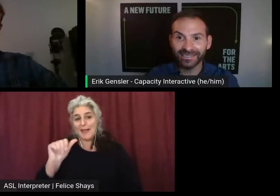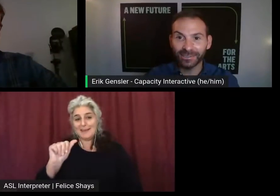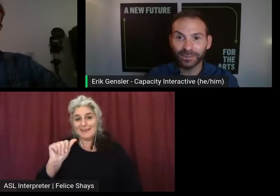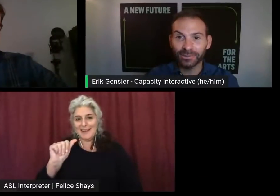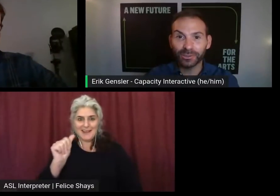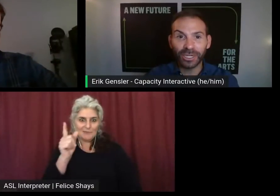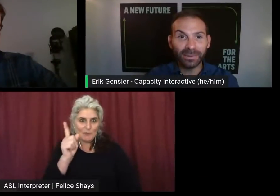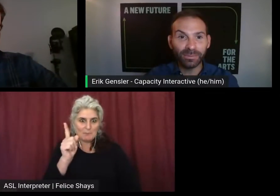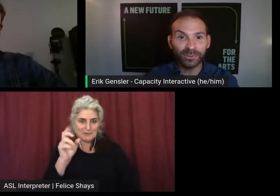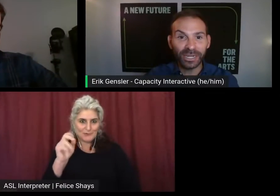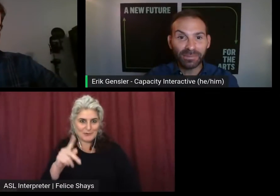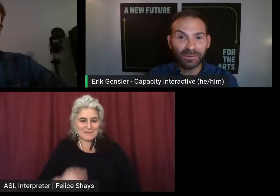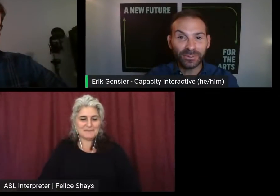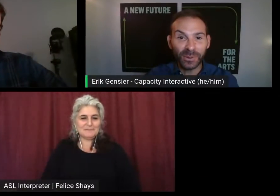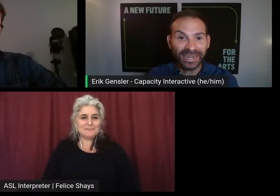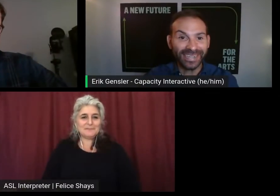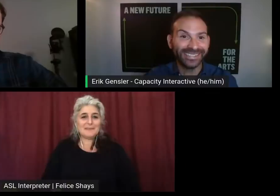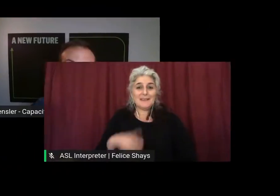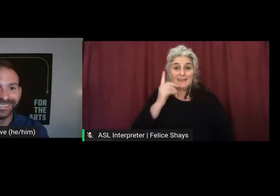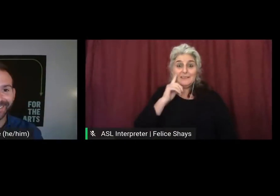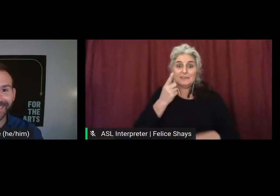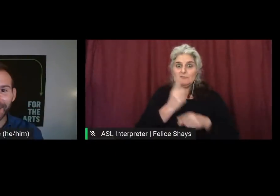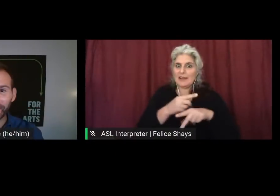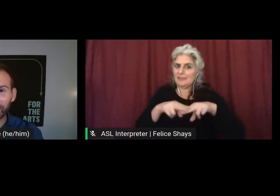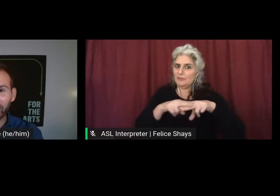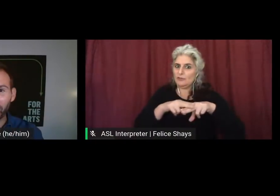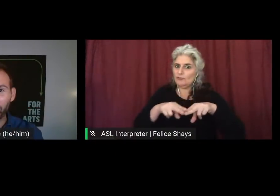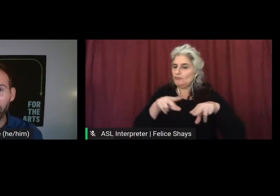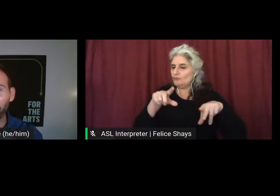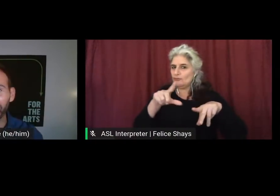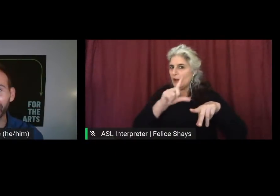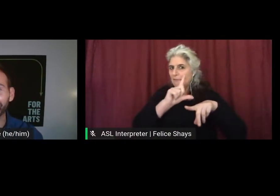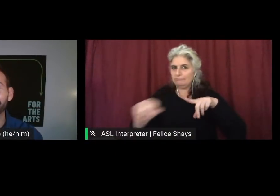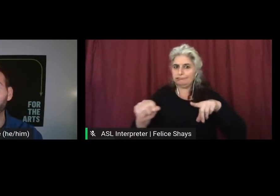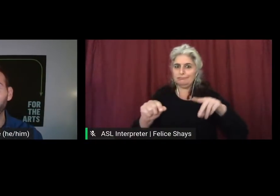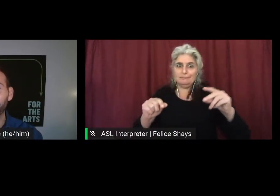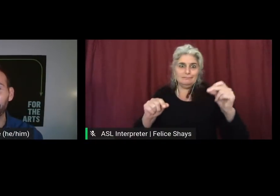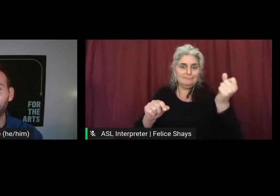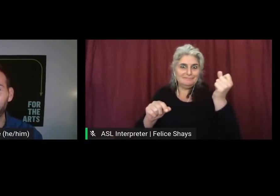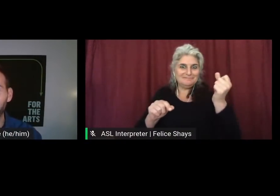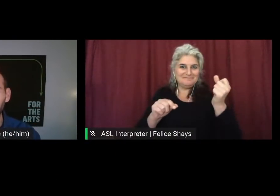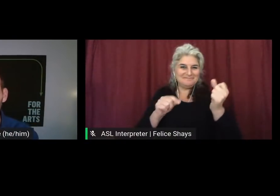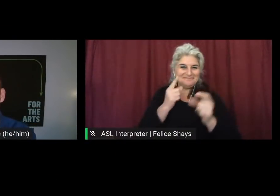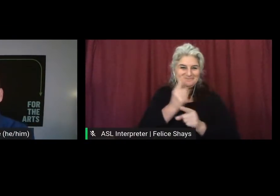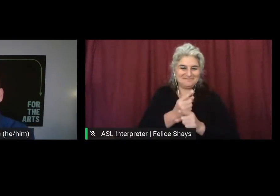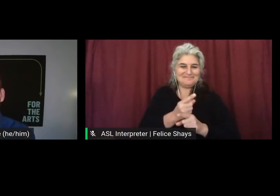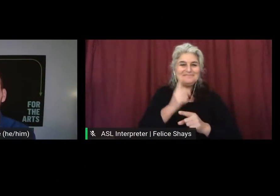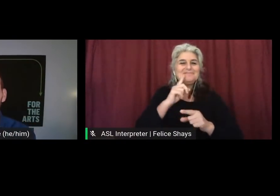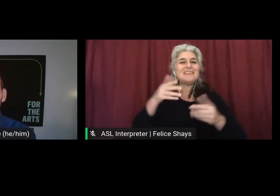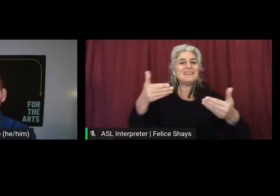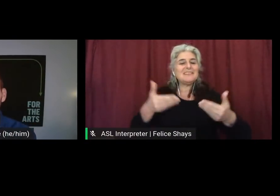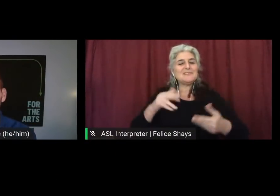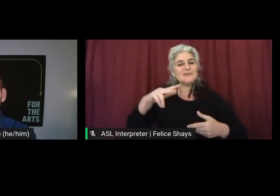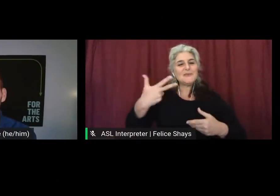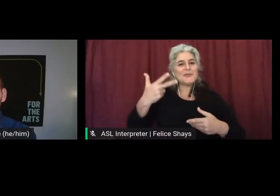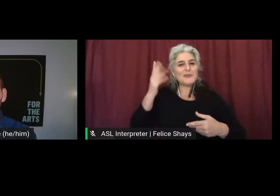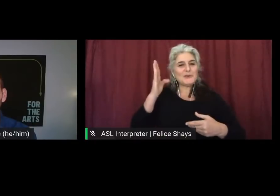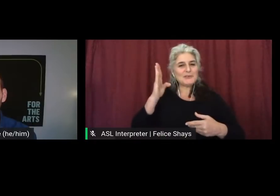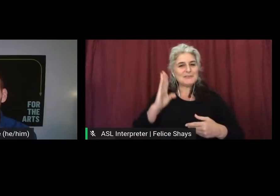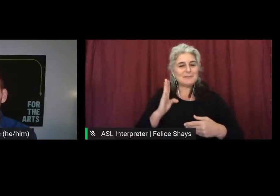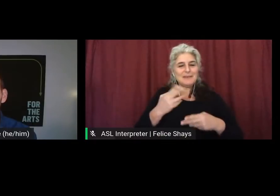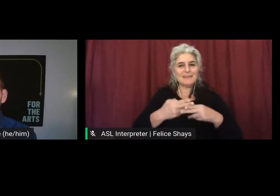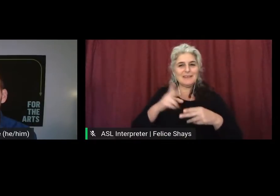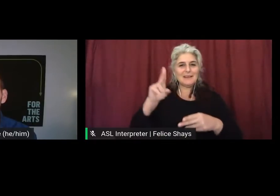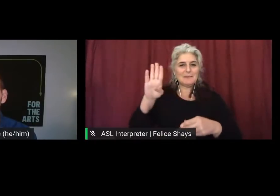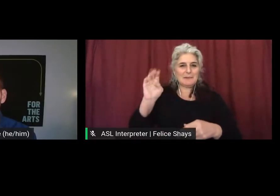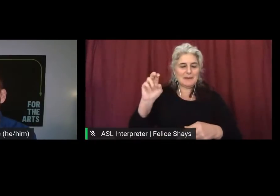sec. Train moves quick. So I'm gonna introduce our third speaker, Ben